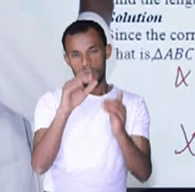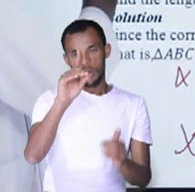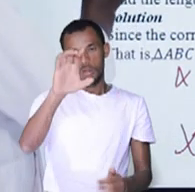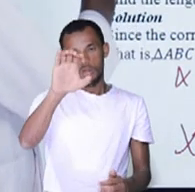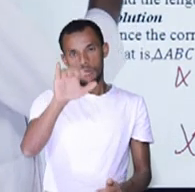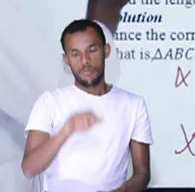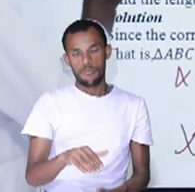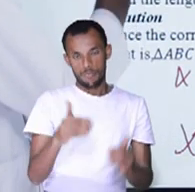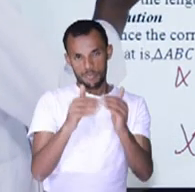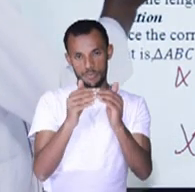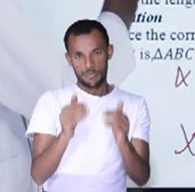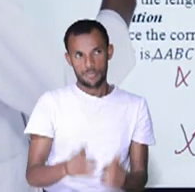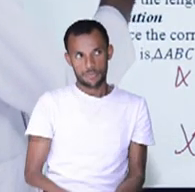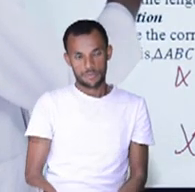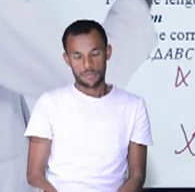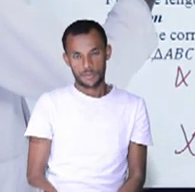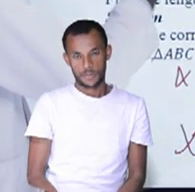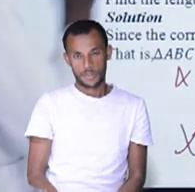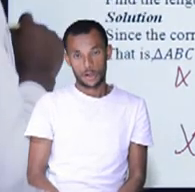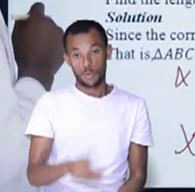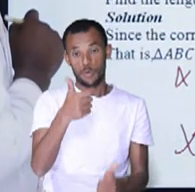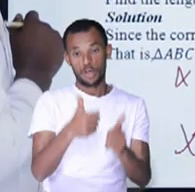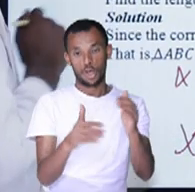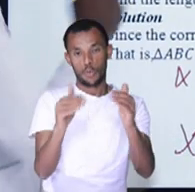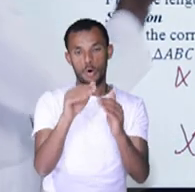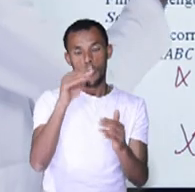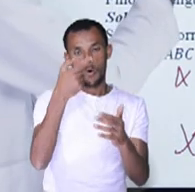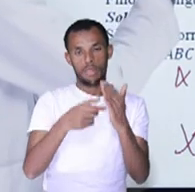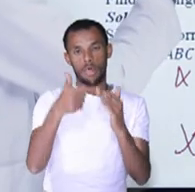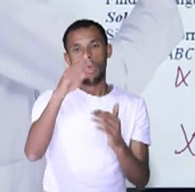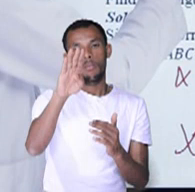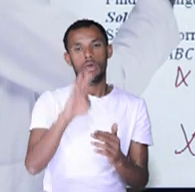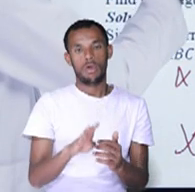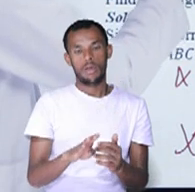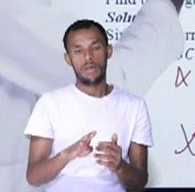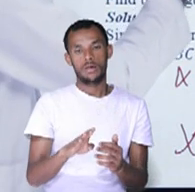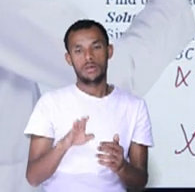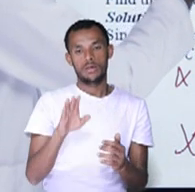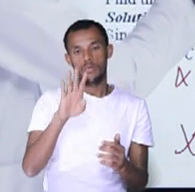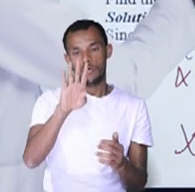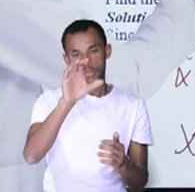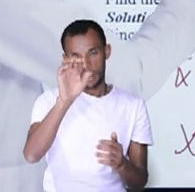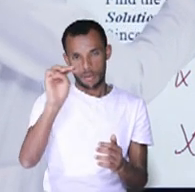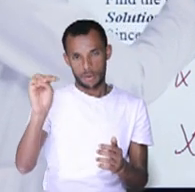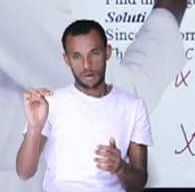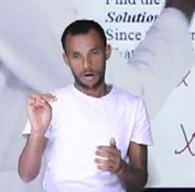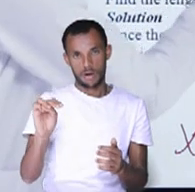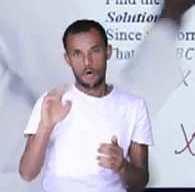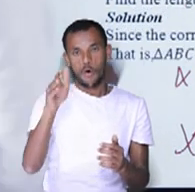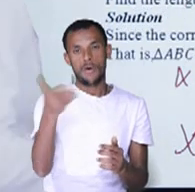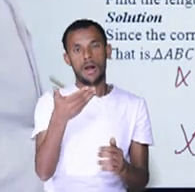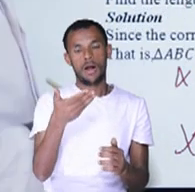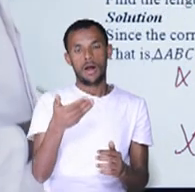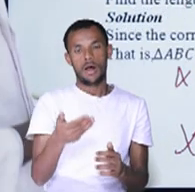DE. DE, which equals to what's AB? That's 4 centimeter